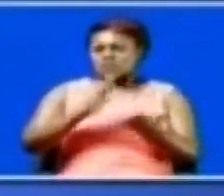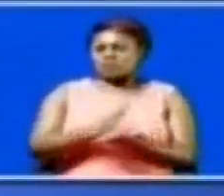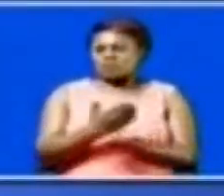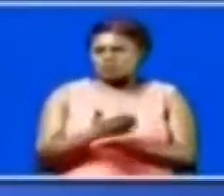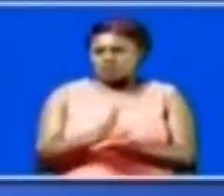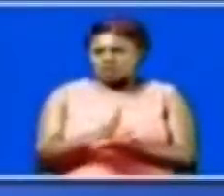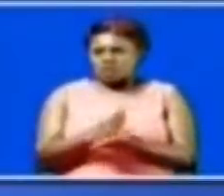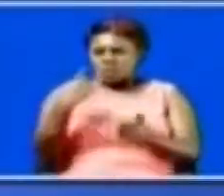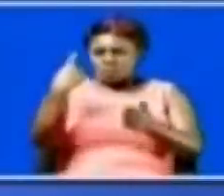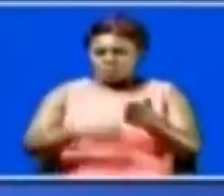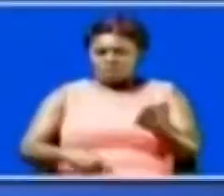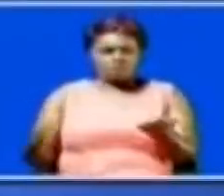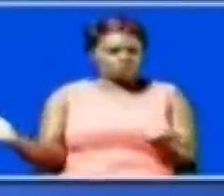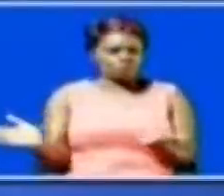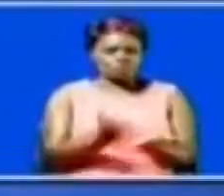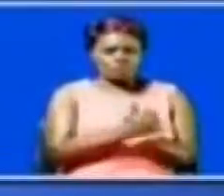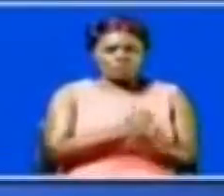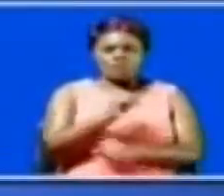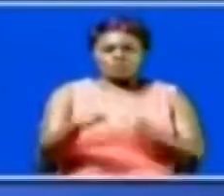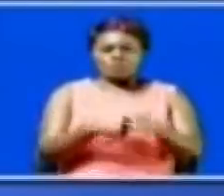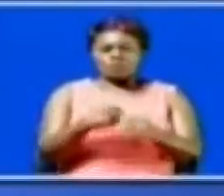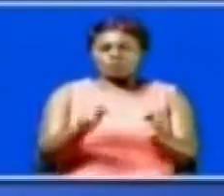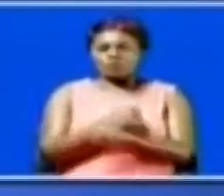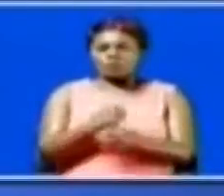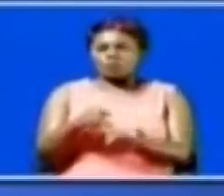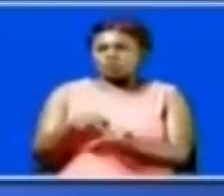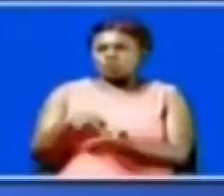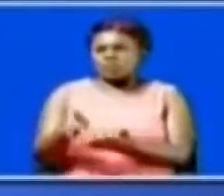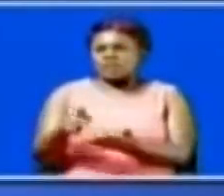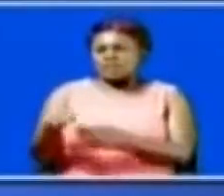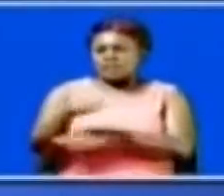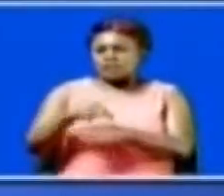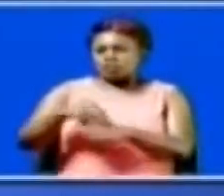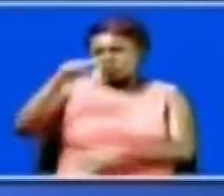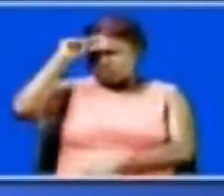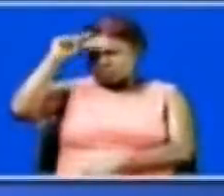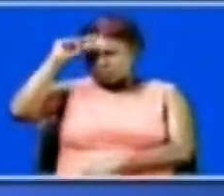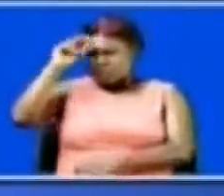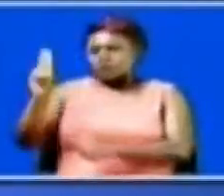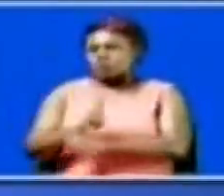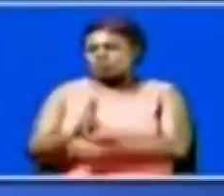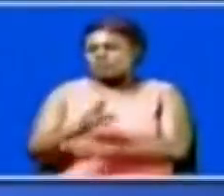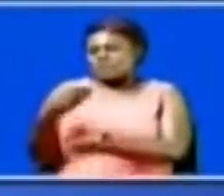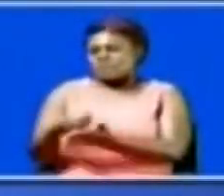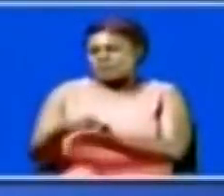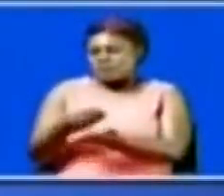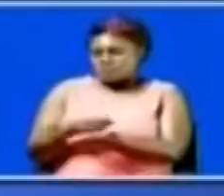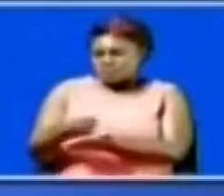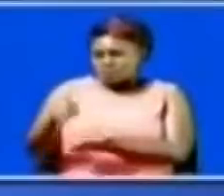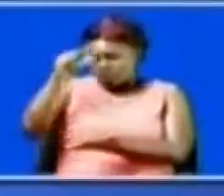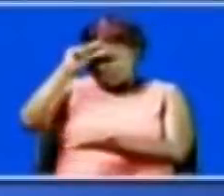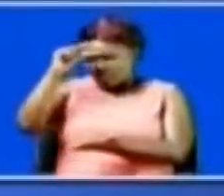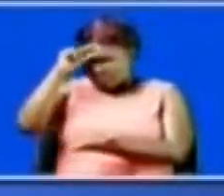your revenue is finished. You cannot finance the national government recurrent expenditure. If you finance government